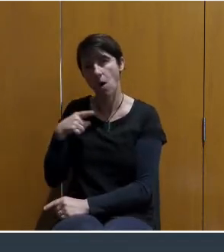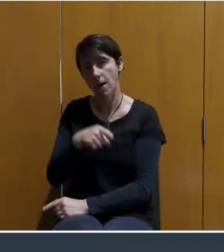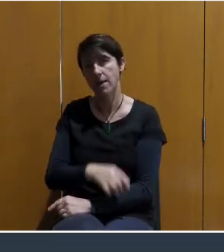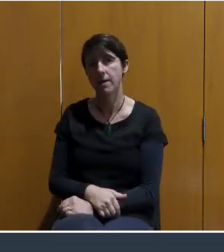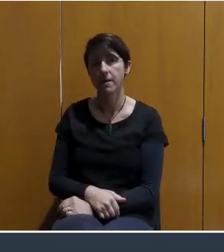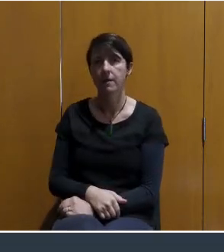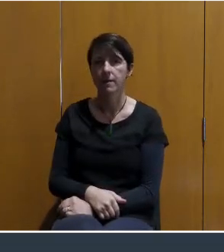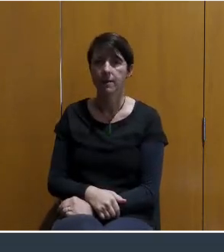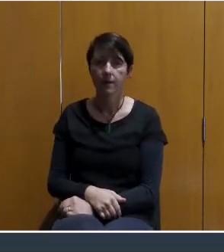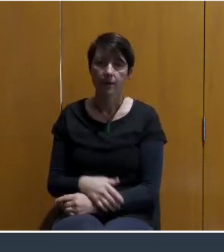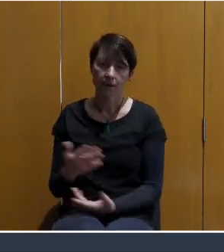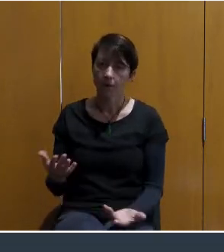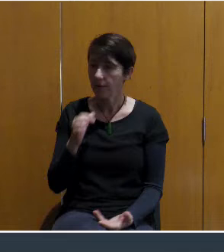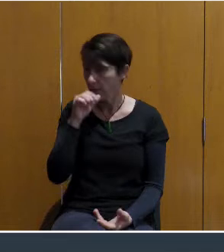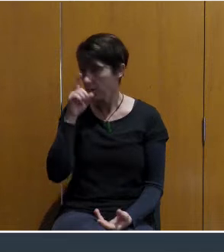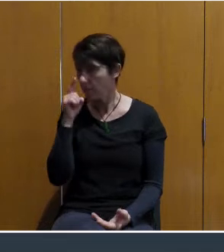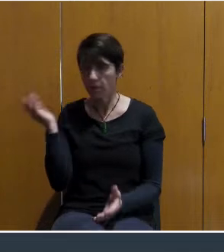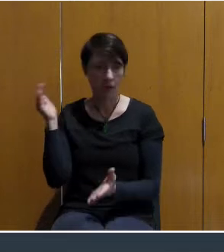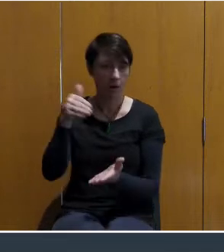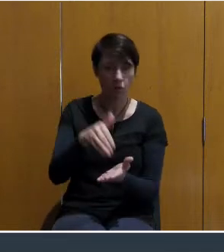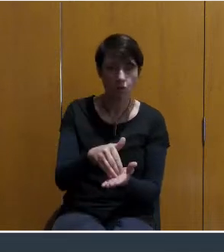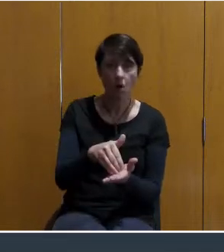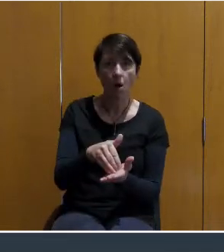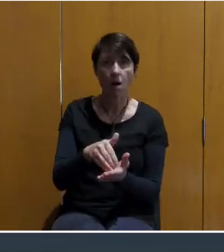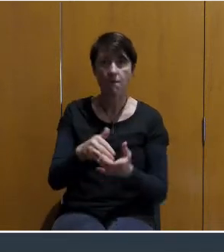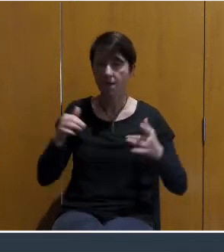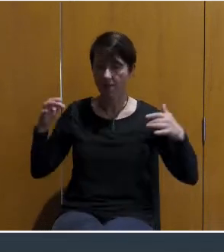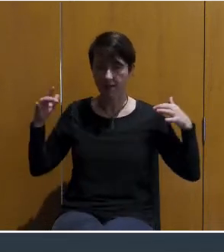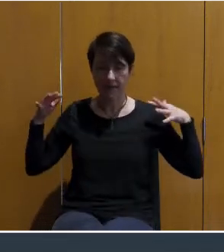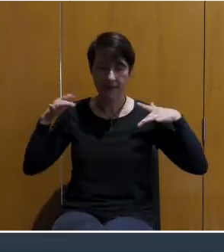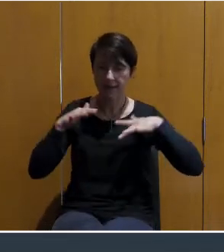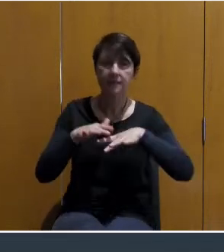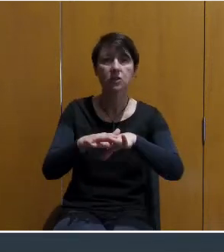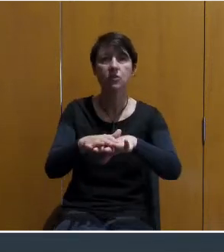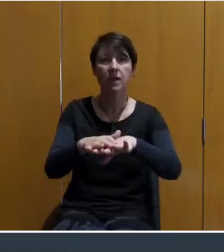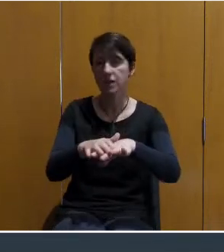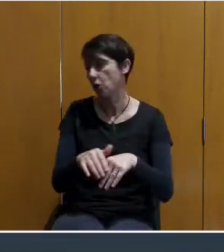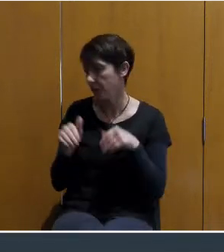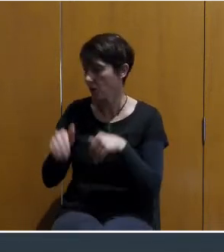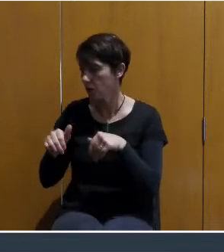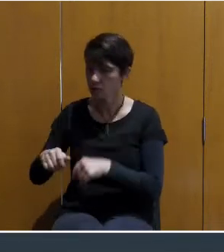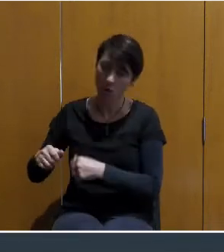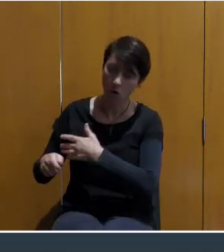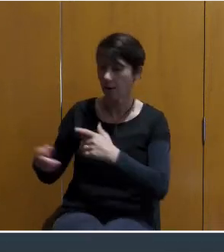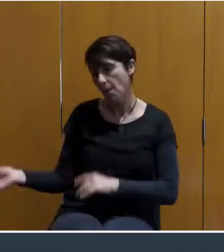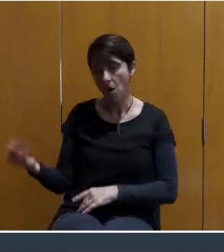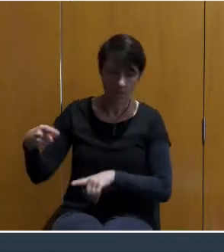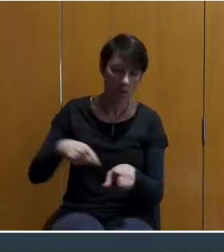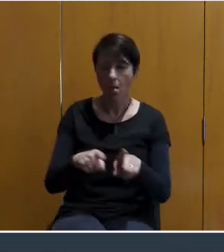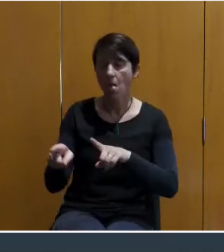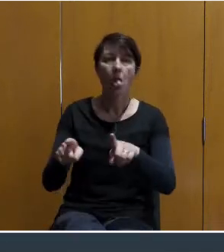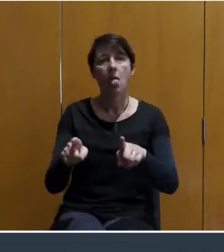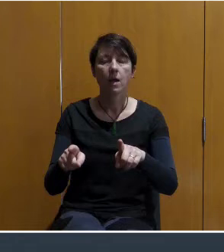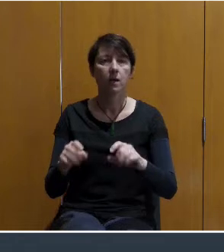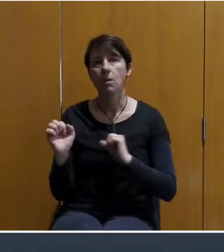the estuary, you know, you're busy thinking about lots of other things. So I think if it's clear enough that, yes, you can have your